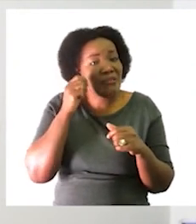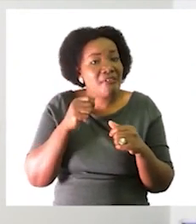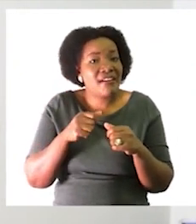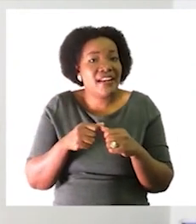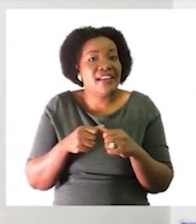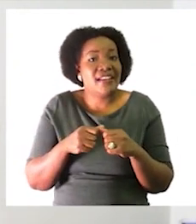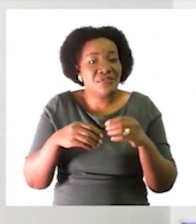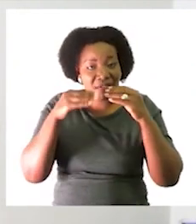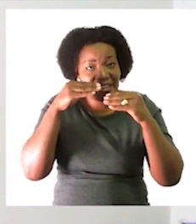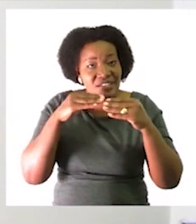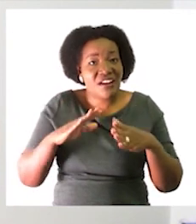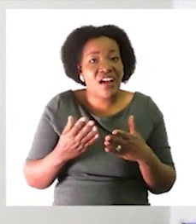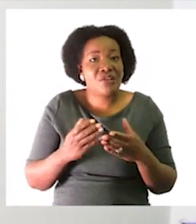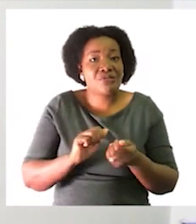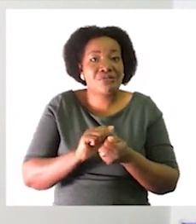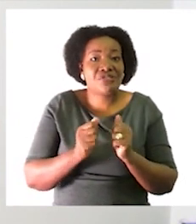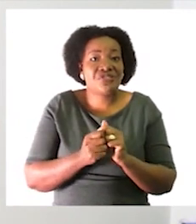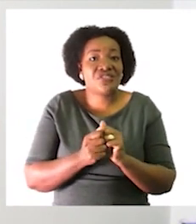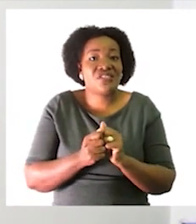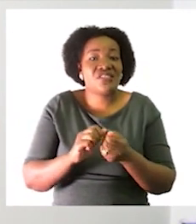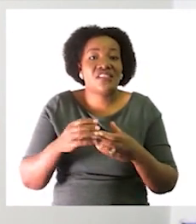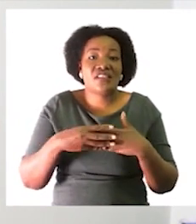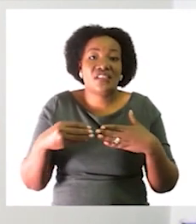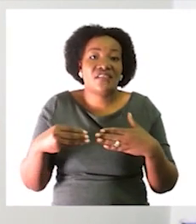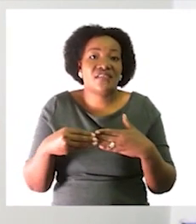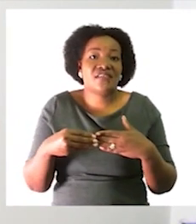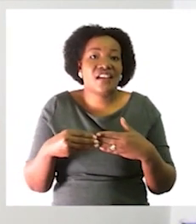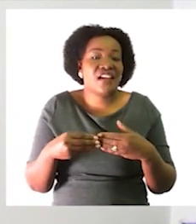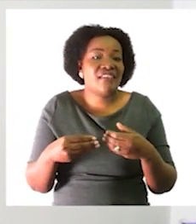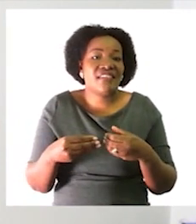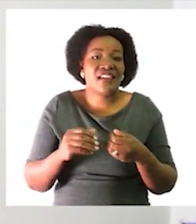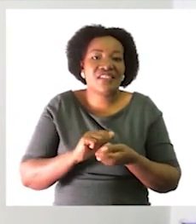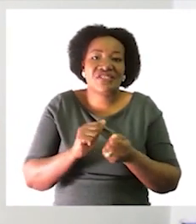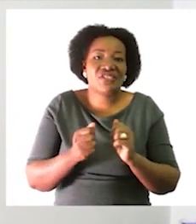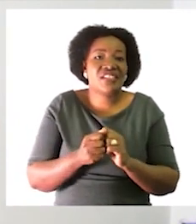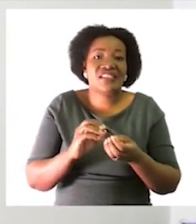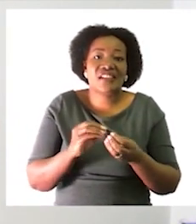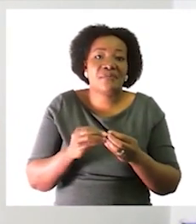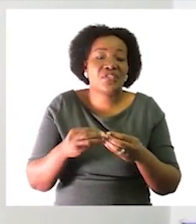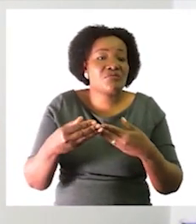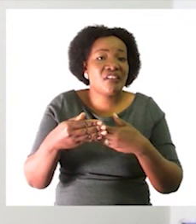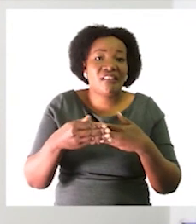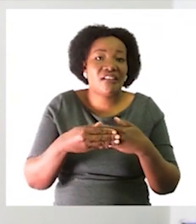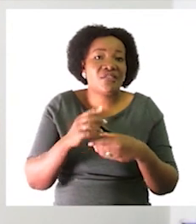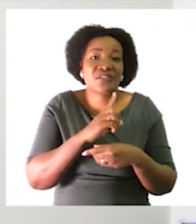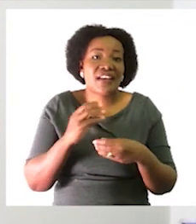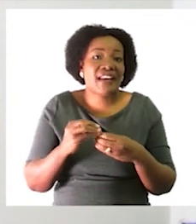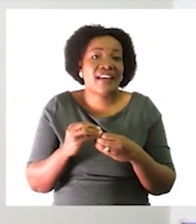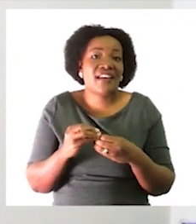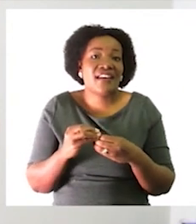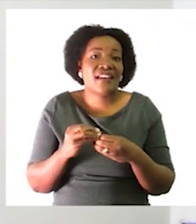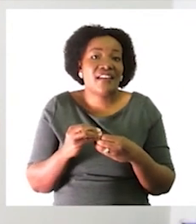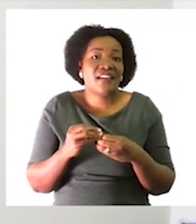the cents to the dollars, dollars to the cents, rounding off of the numbers to the nearest 10.